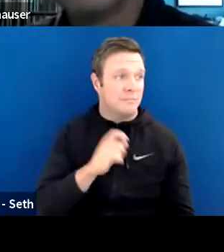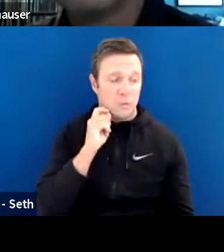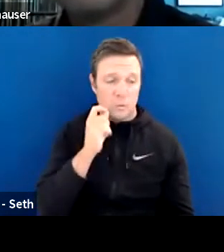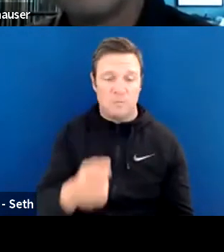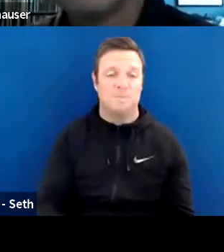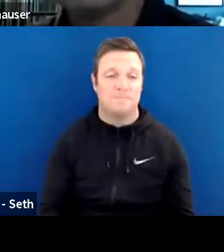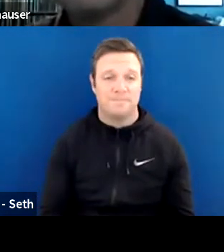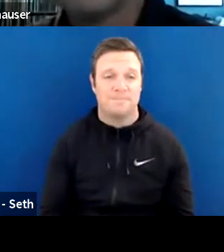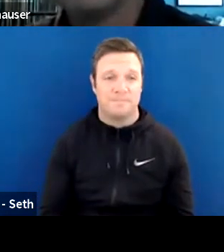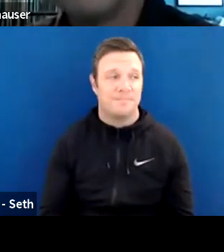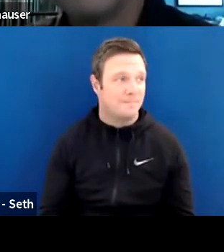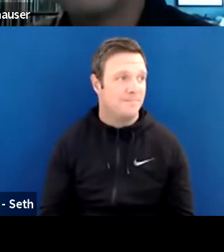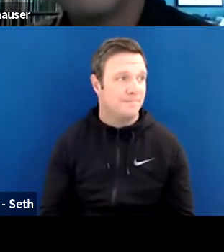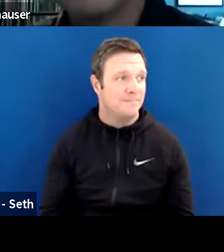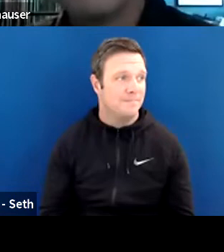last fall.